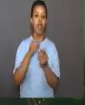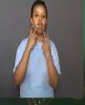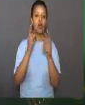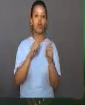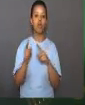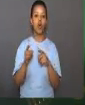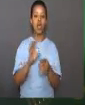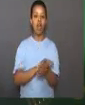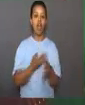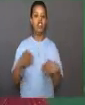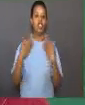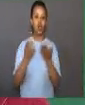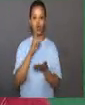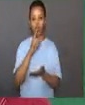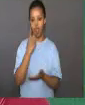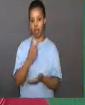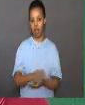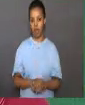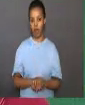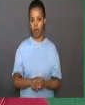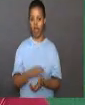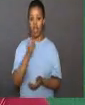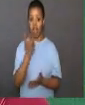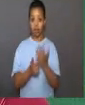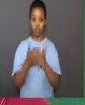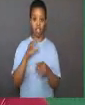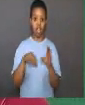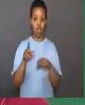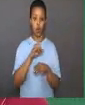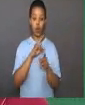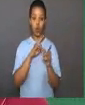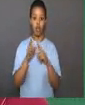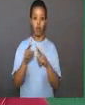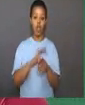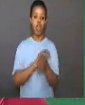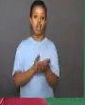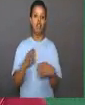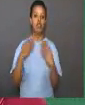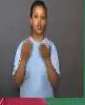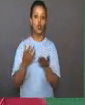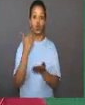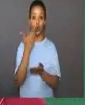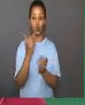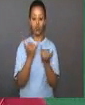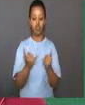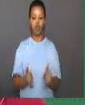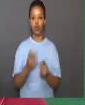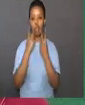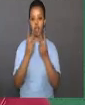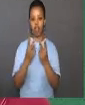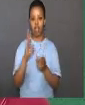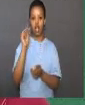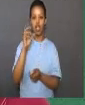about carbohydrates. We discussed the 3 categories of carbohydrates: